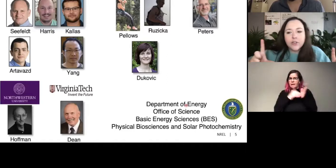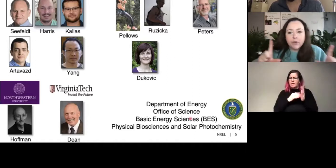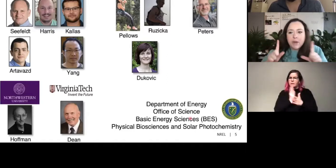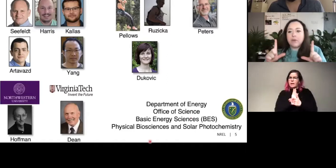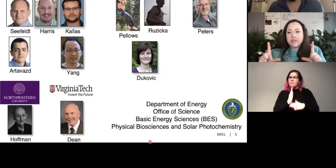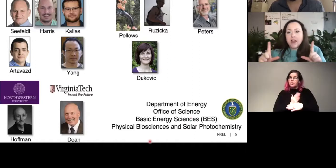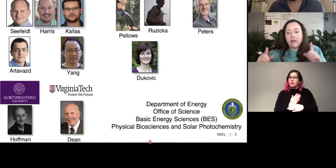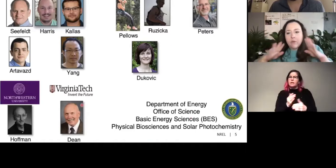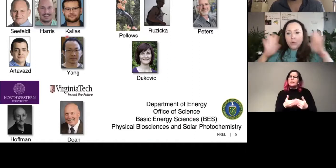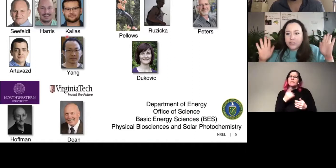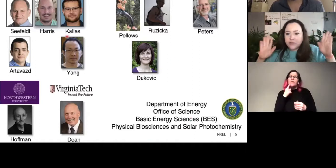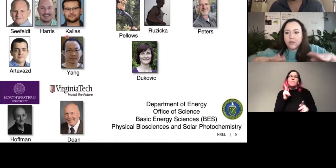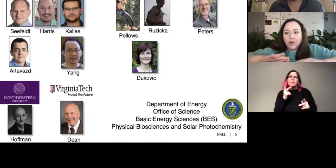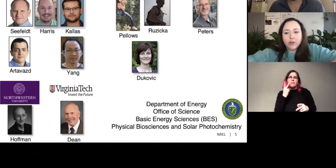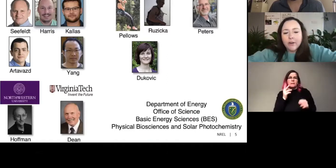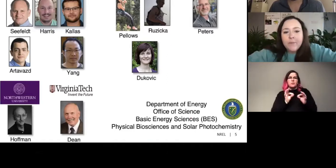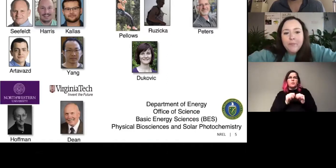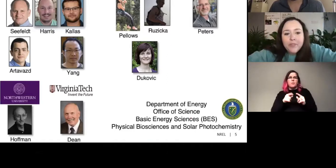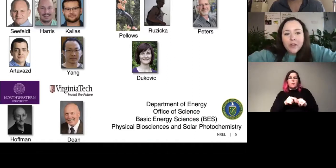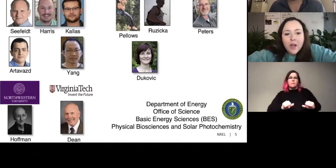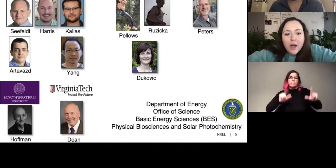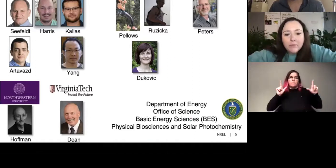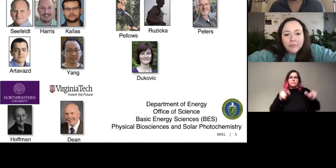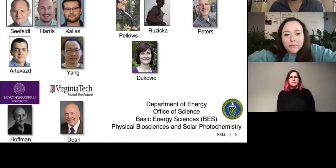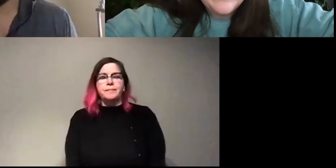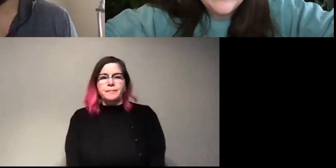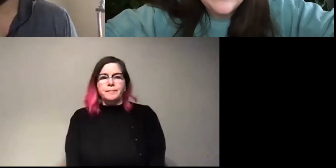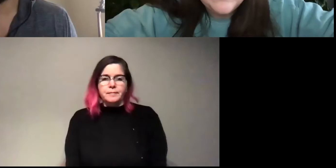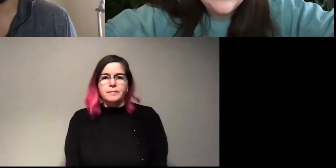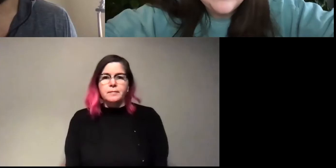It's easier for people to see Aaron when she's a little larger. Yeah. Sorry.